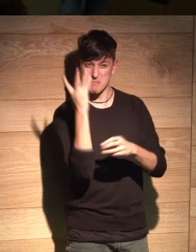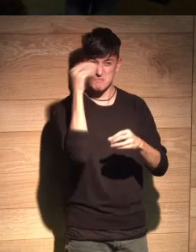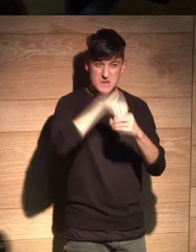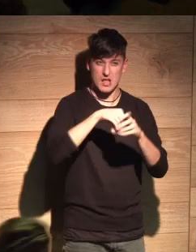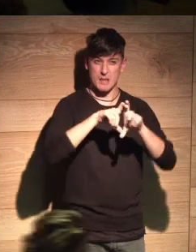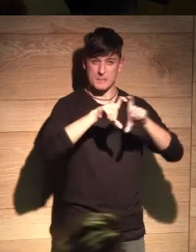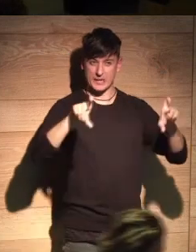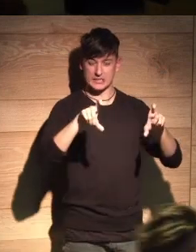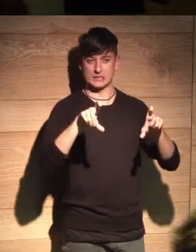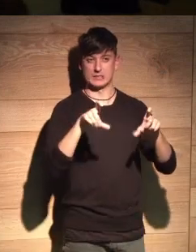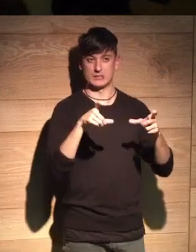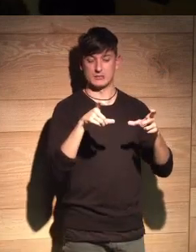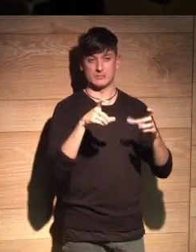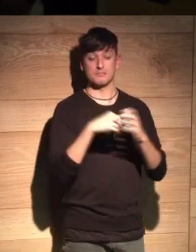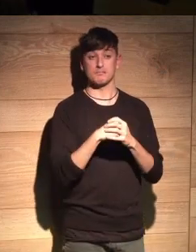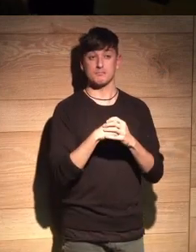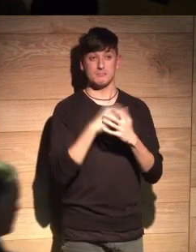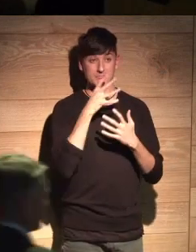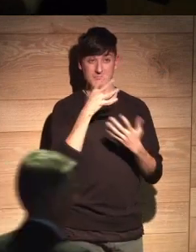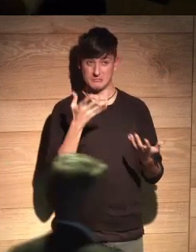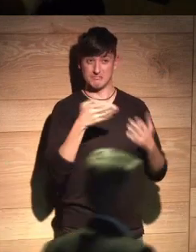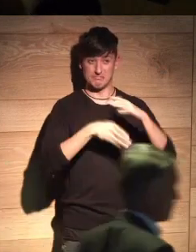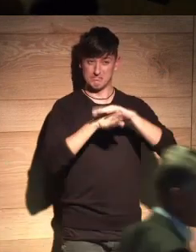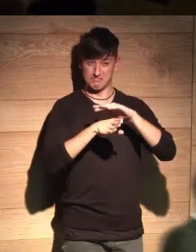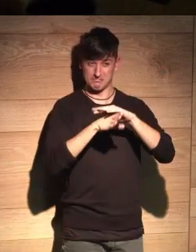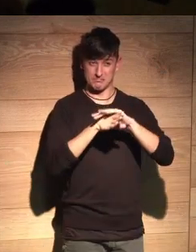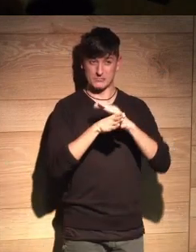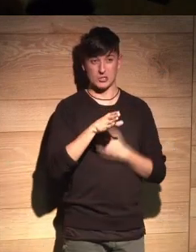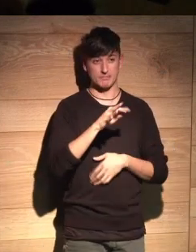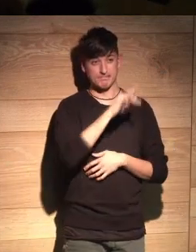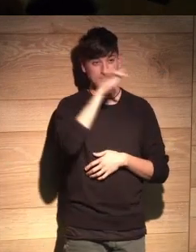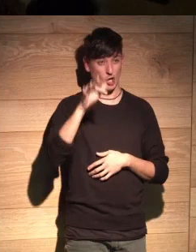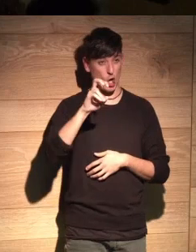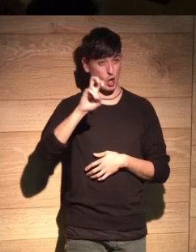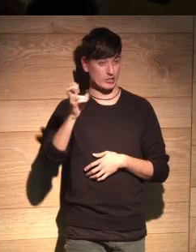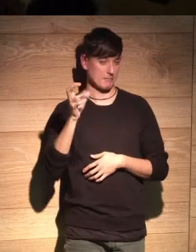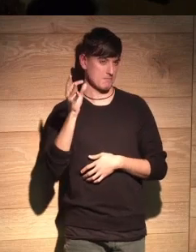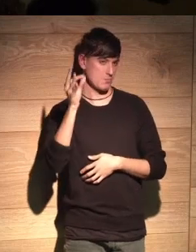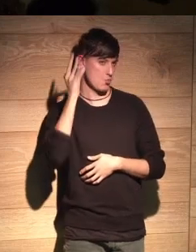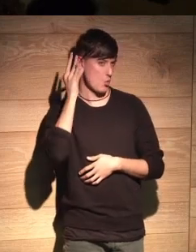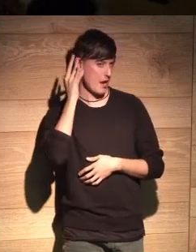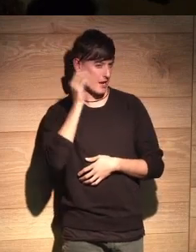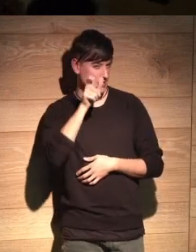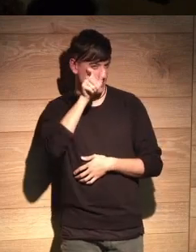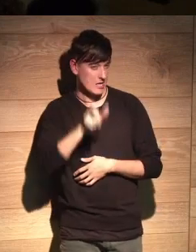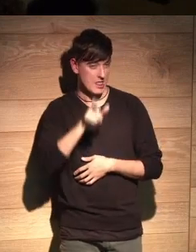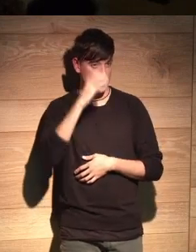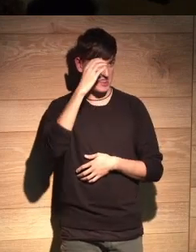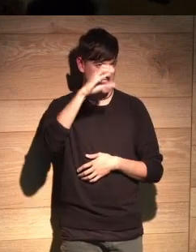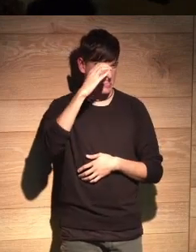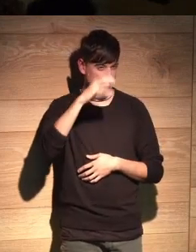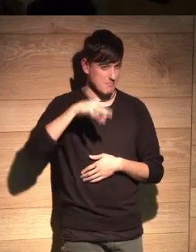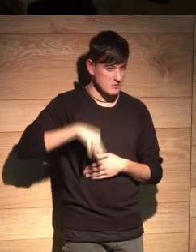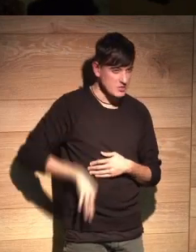biodiversity beyond gender equality. We are going to follow now with one of our other scientists,